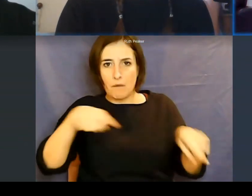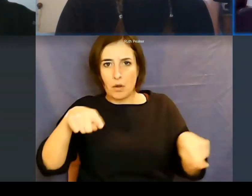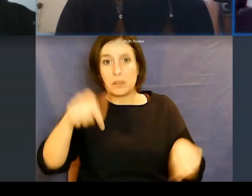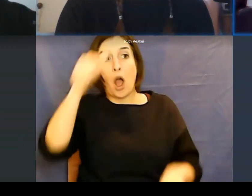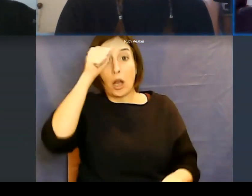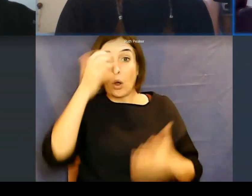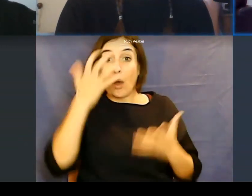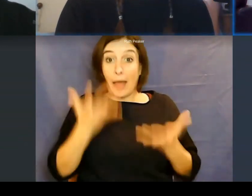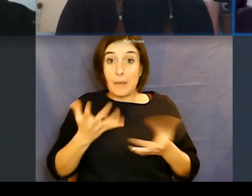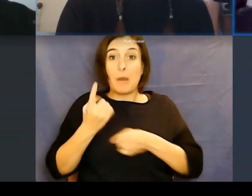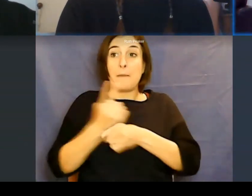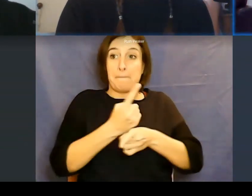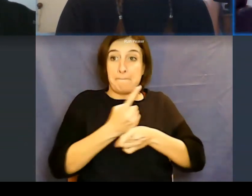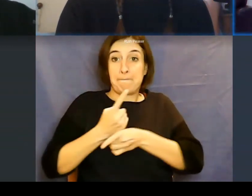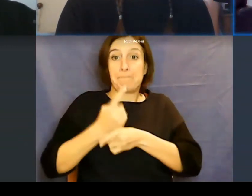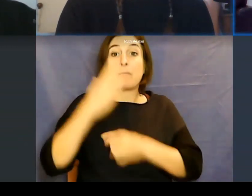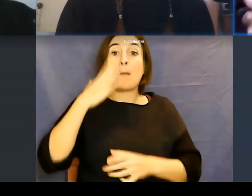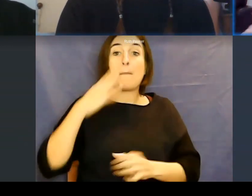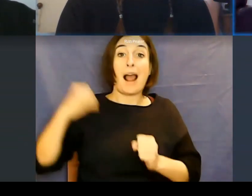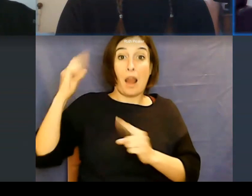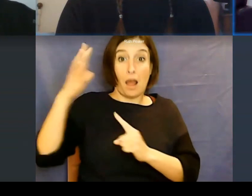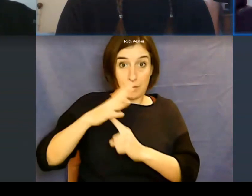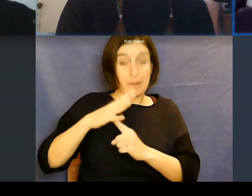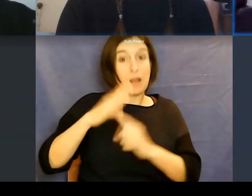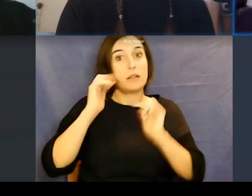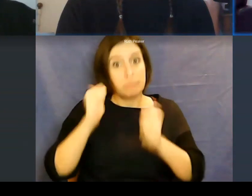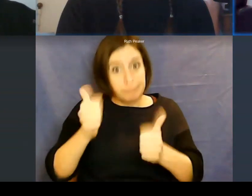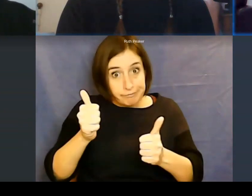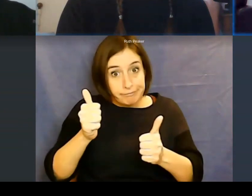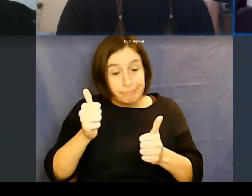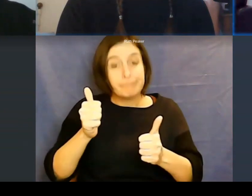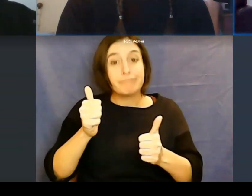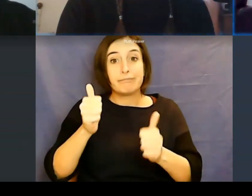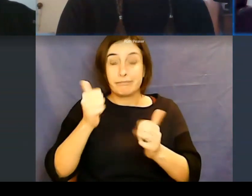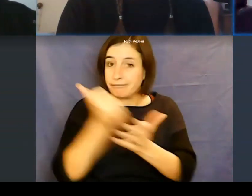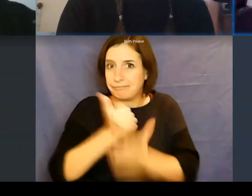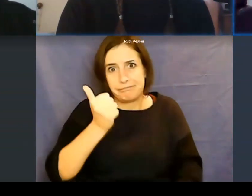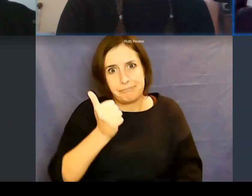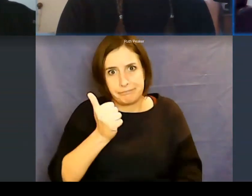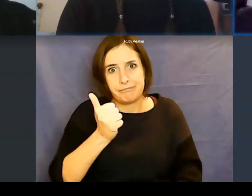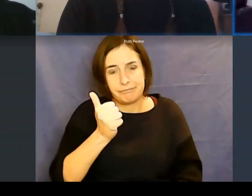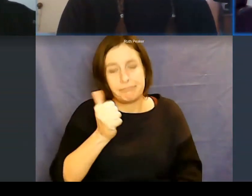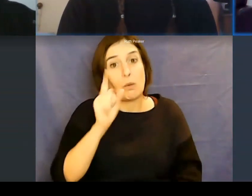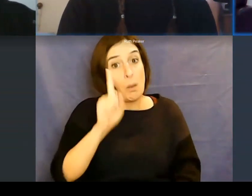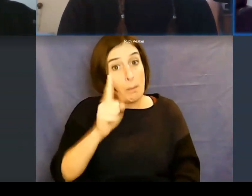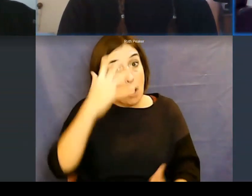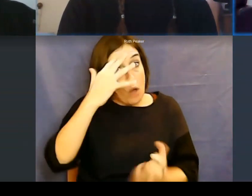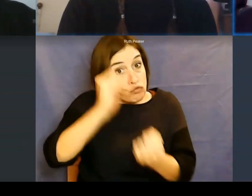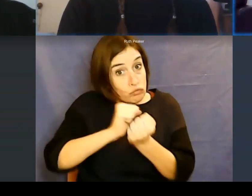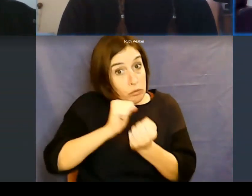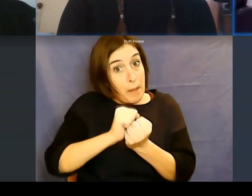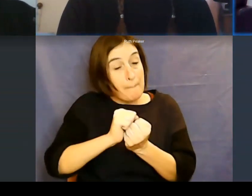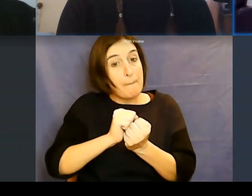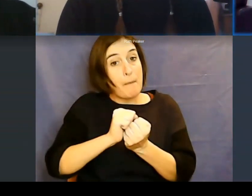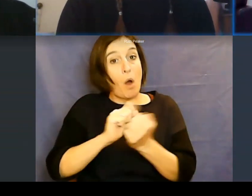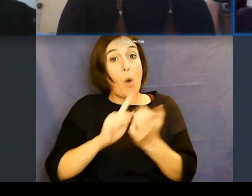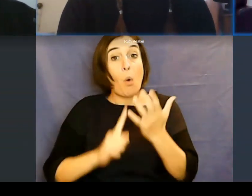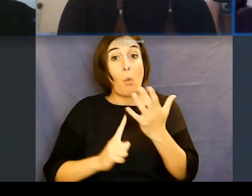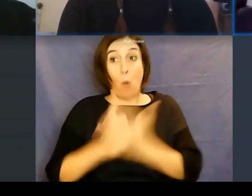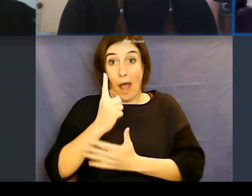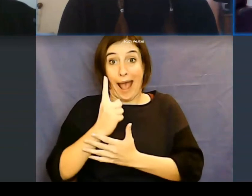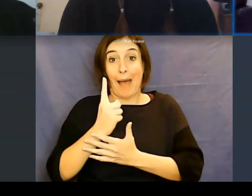brilliant. But what we mustn't forget is over the years, you know, there's been specific focus, you know, being reactive to issues. So, you know,